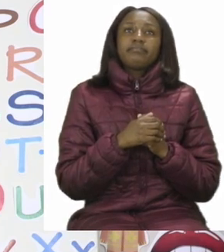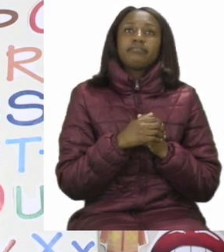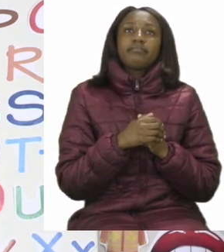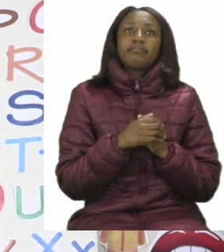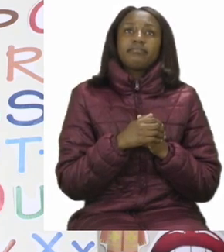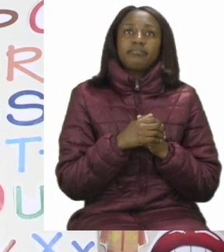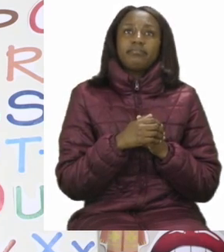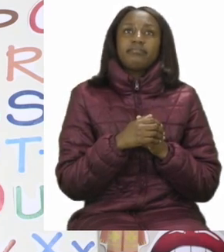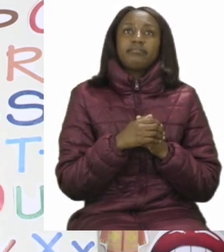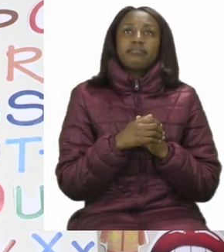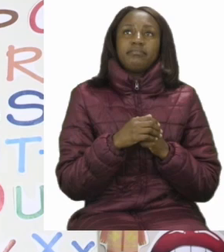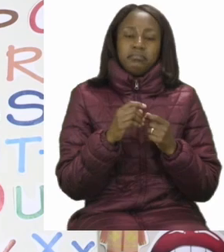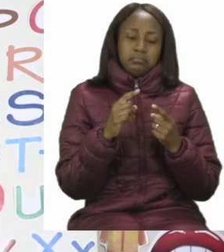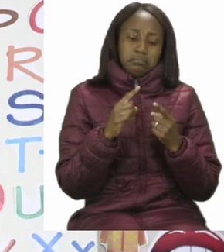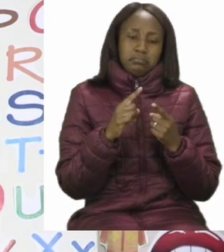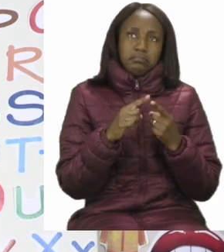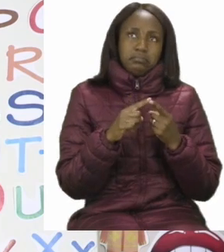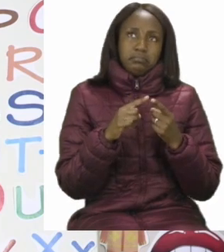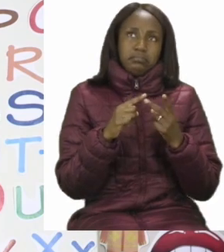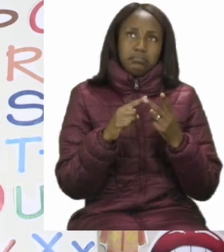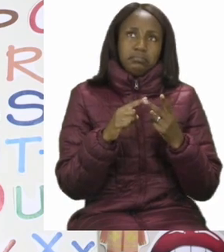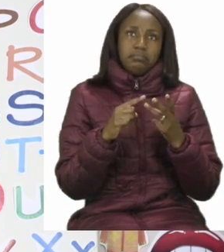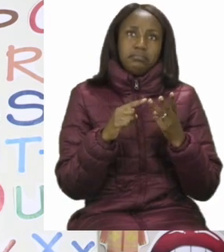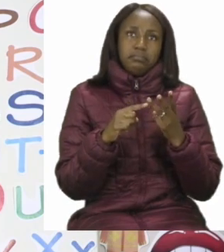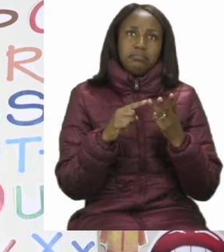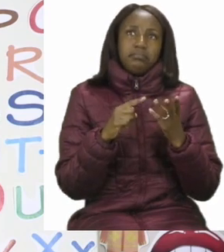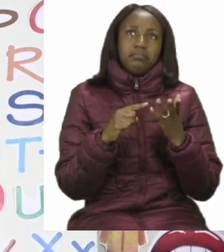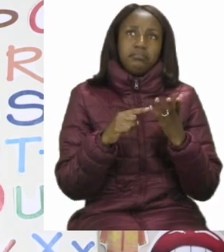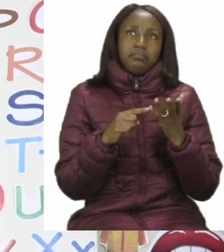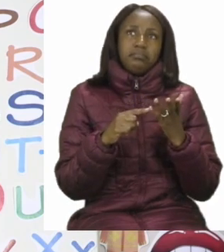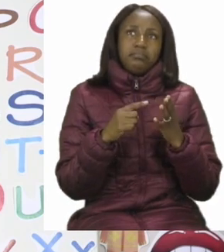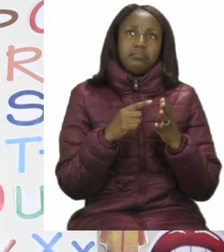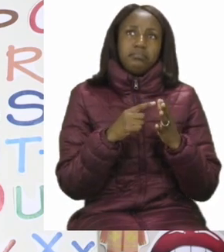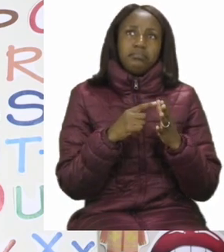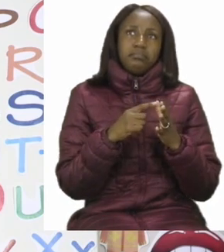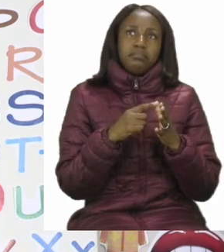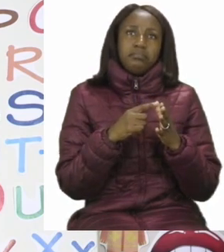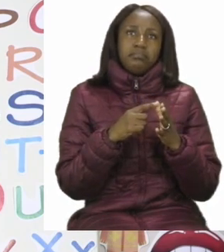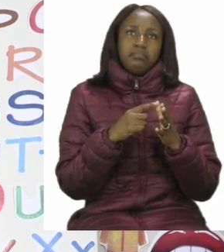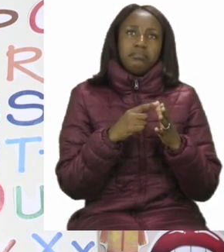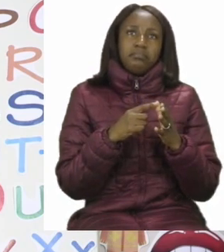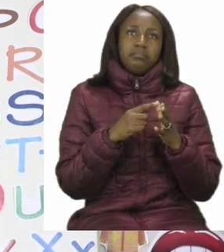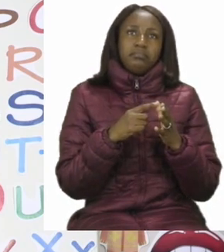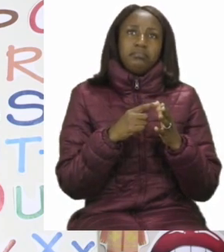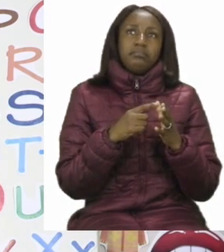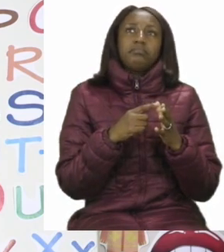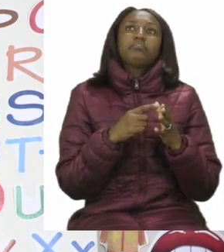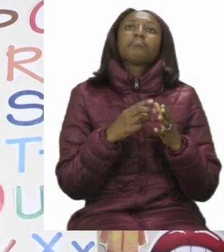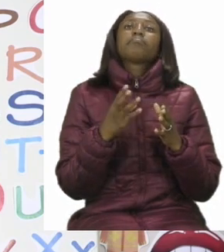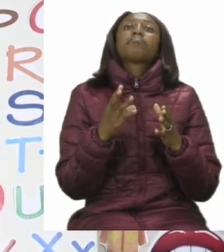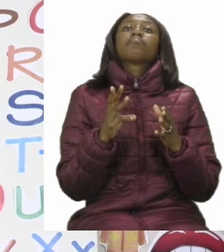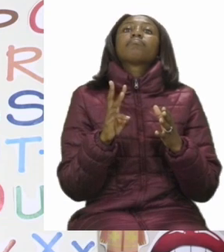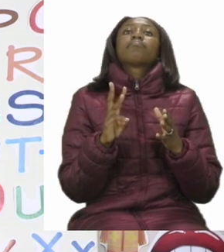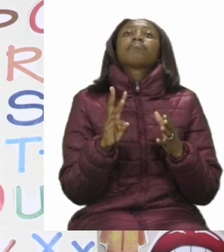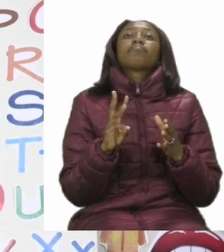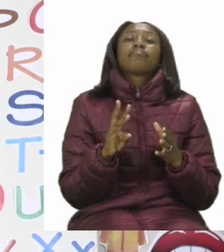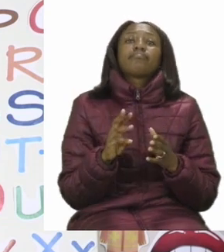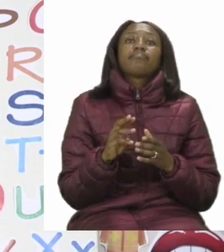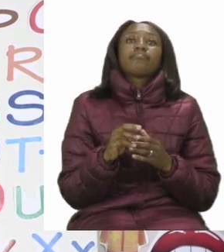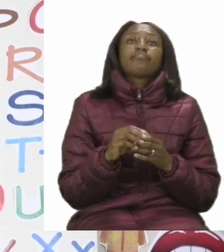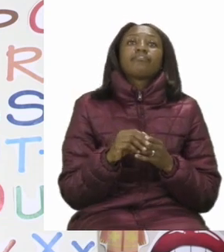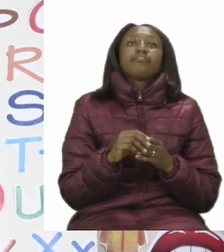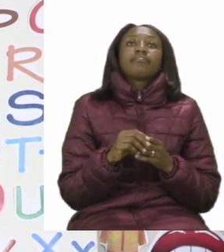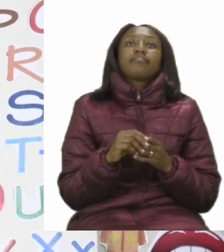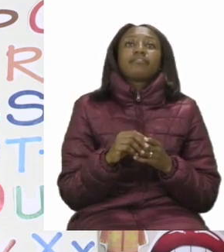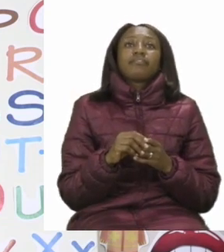10, 11, 12, 13, 14, 15, 16. And